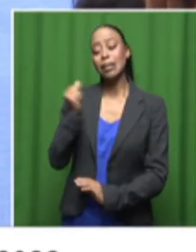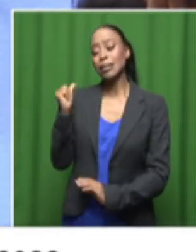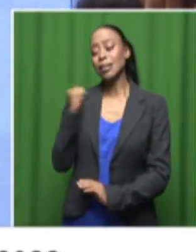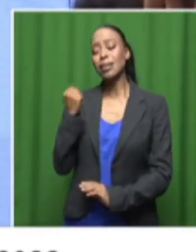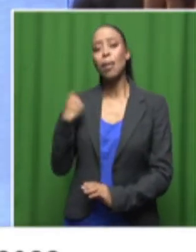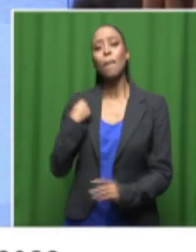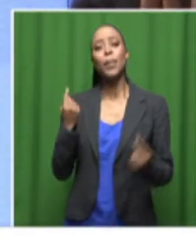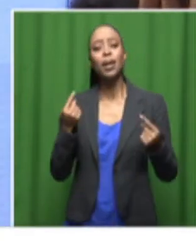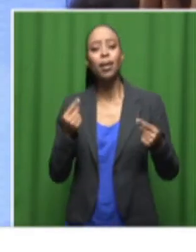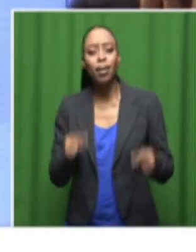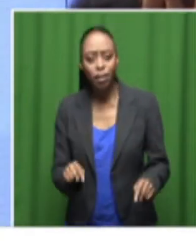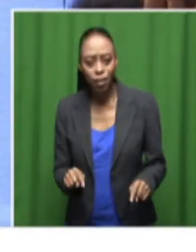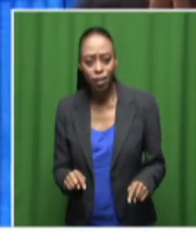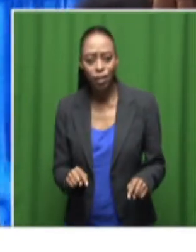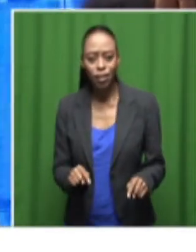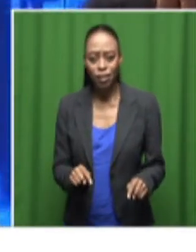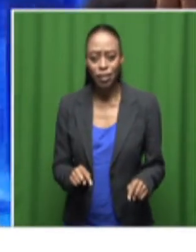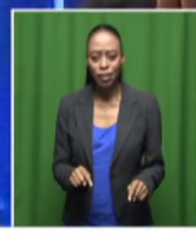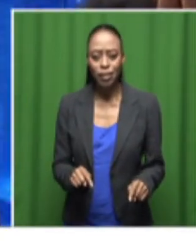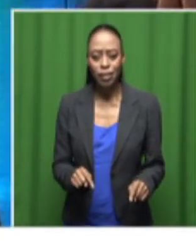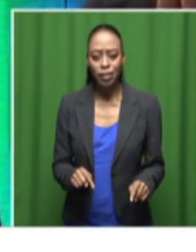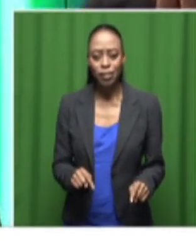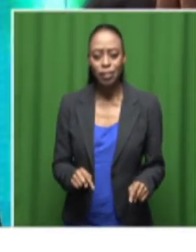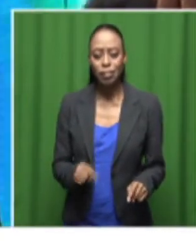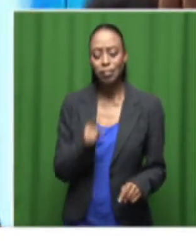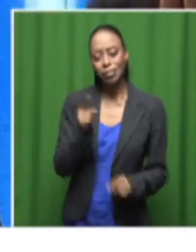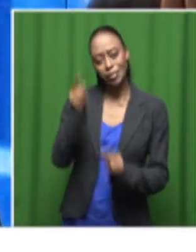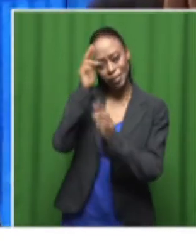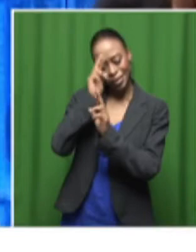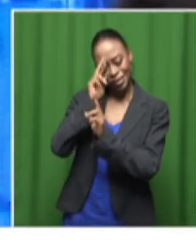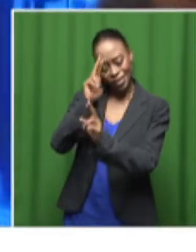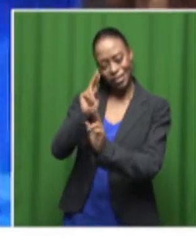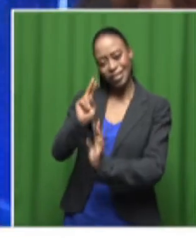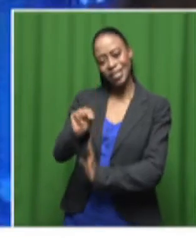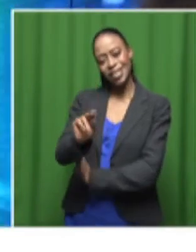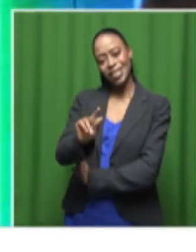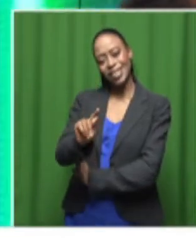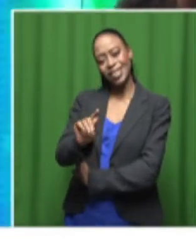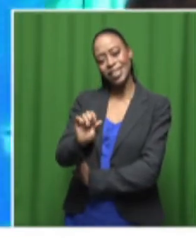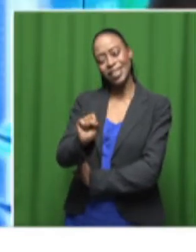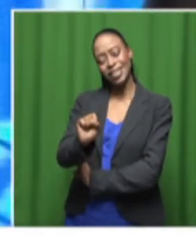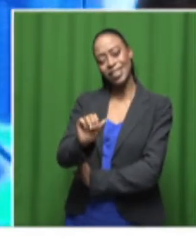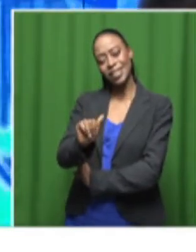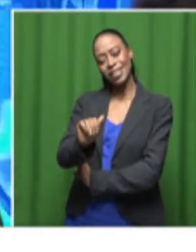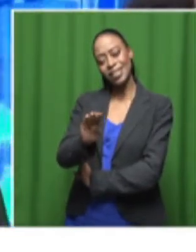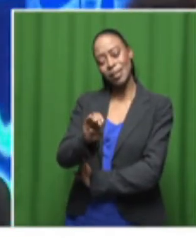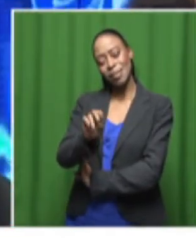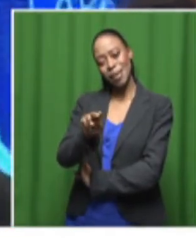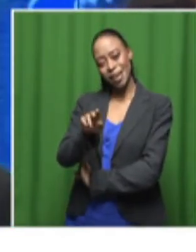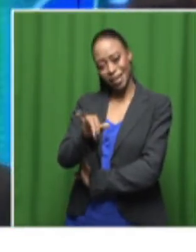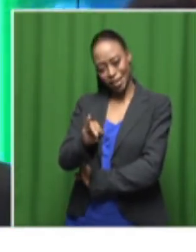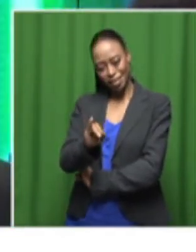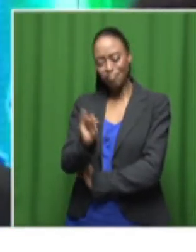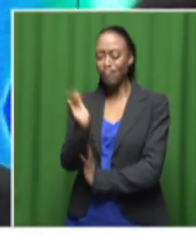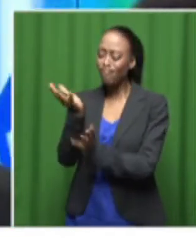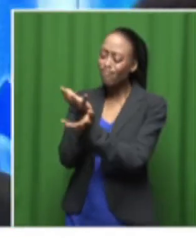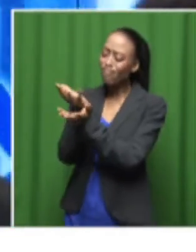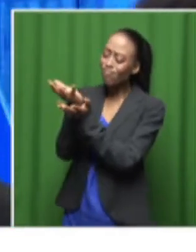yesterday, my counterpart, Honorable Khumbudzo Ntshavheni, and I started talking